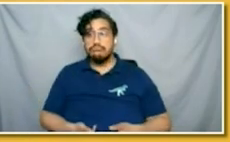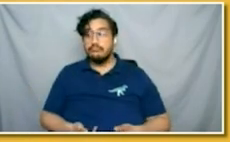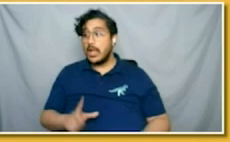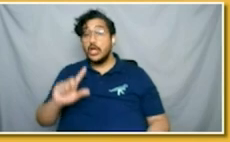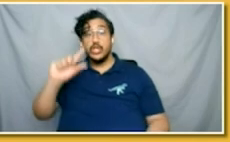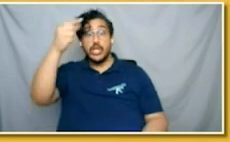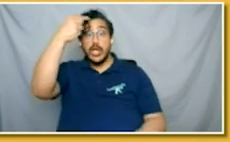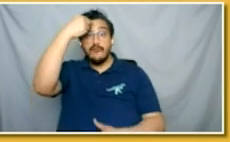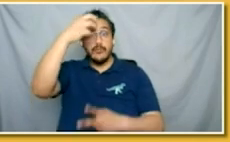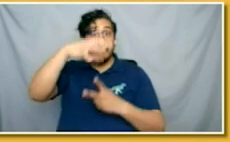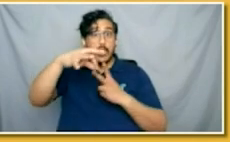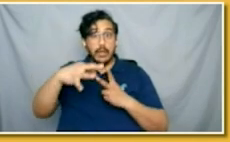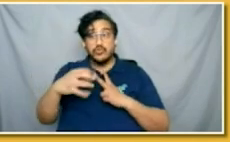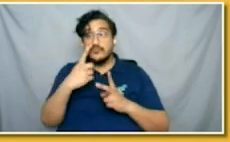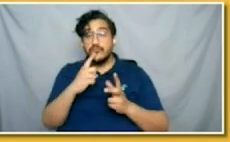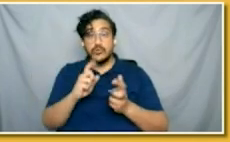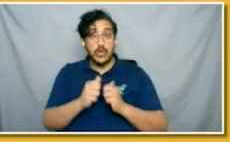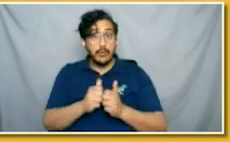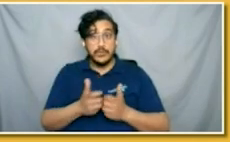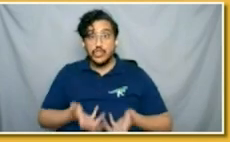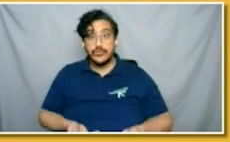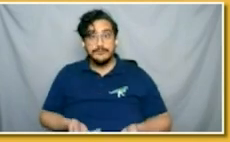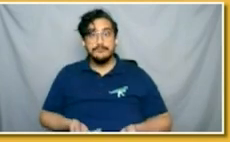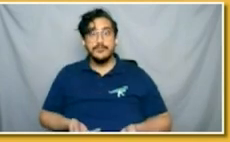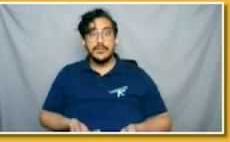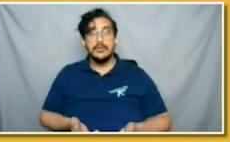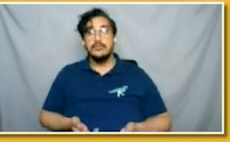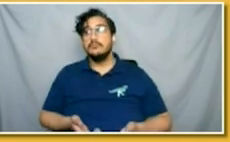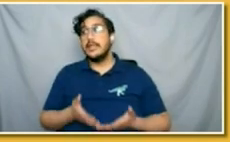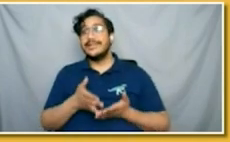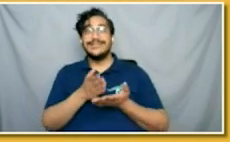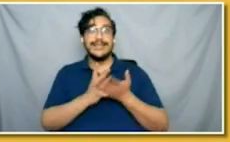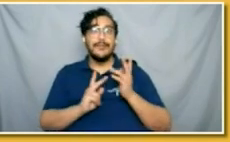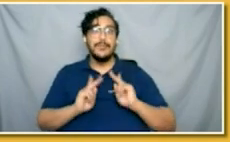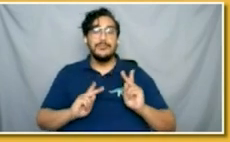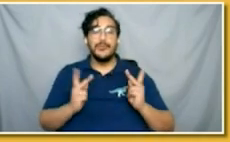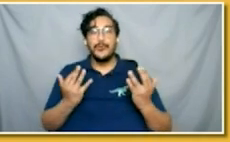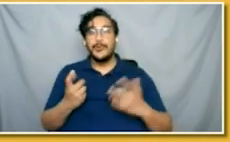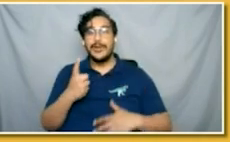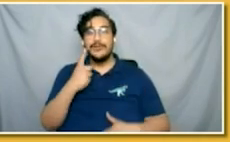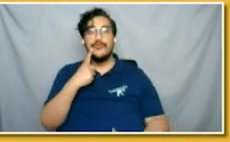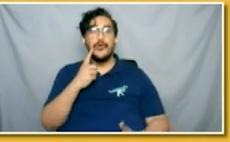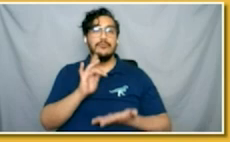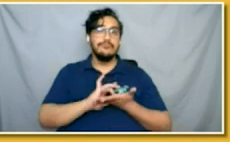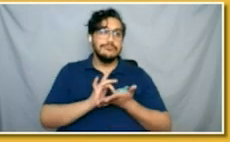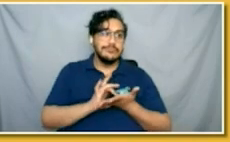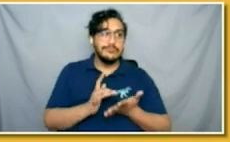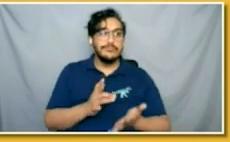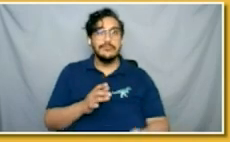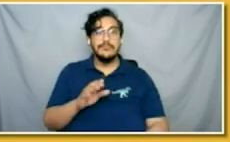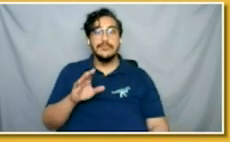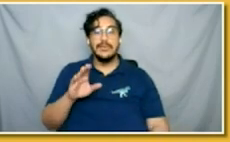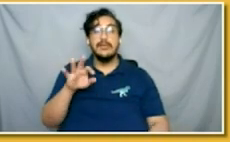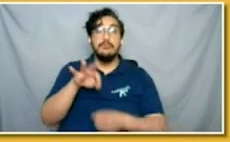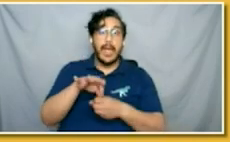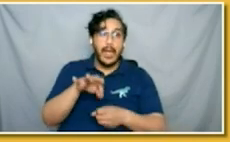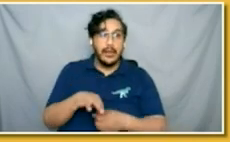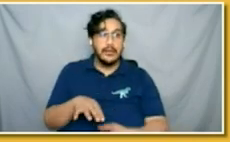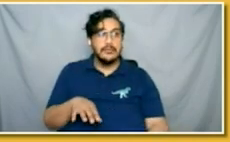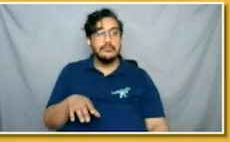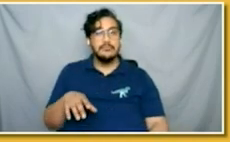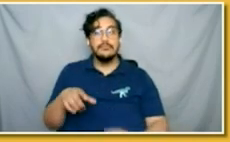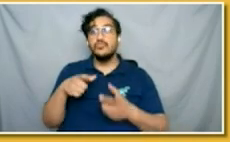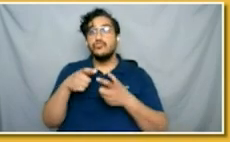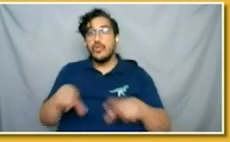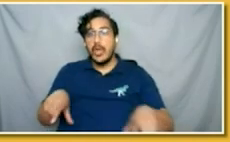and people are waiting on prescriptions, the ballots, supplies, packages, checks, documents. There's just